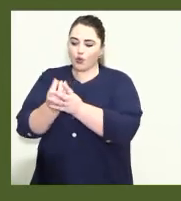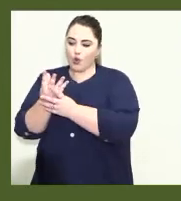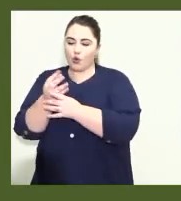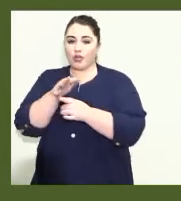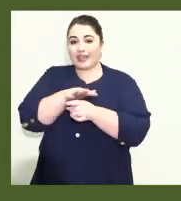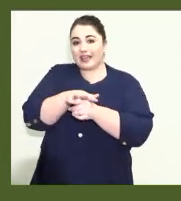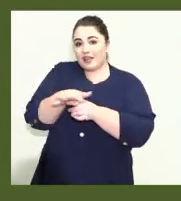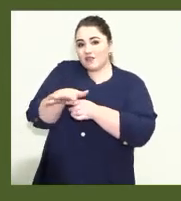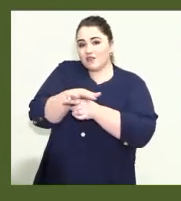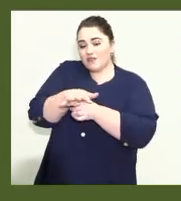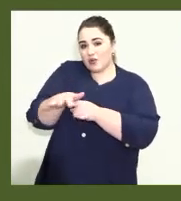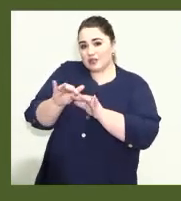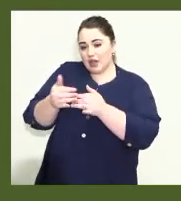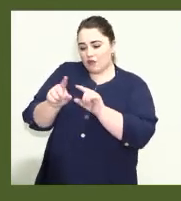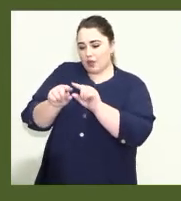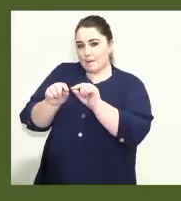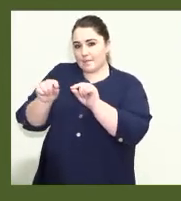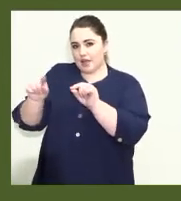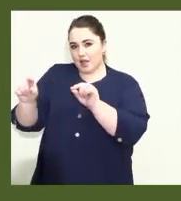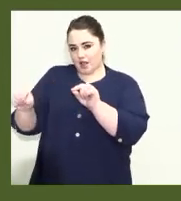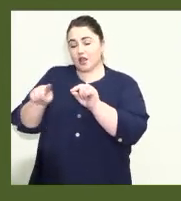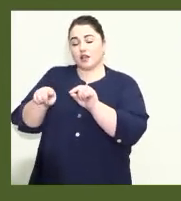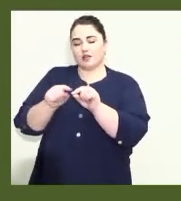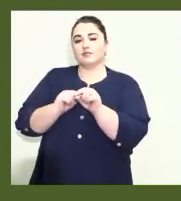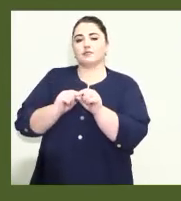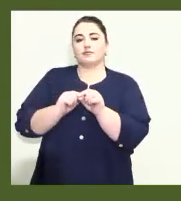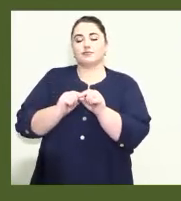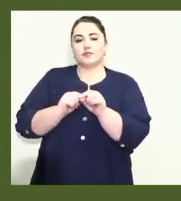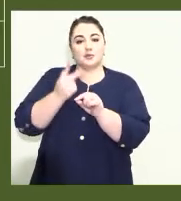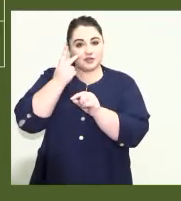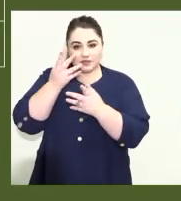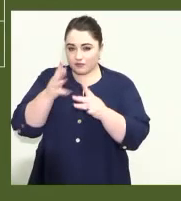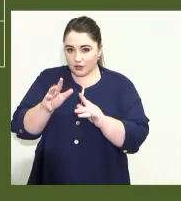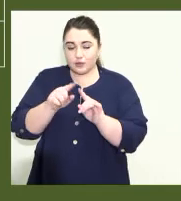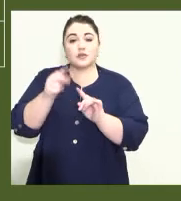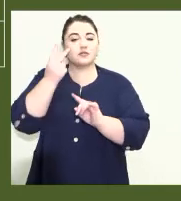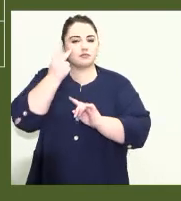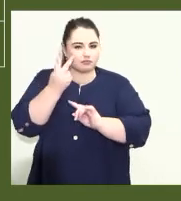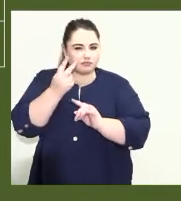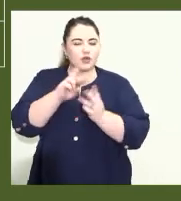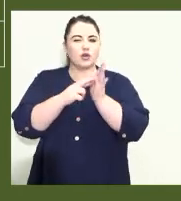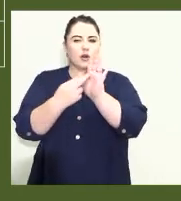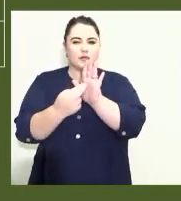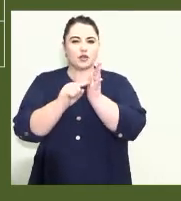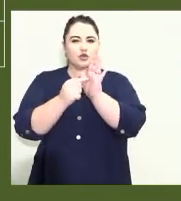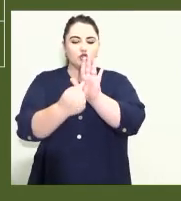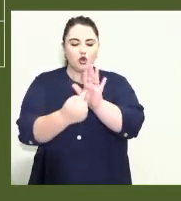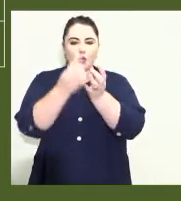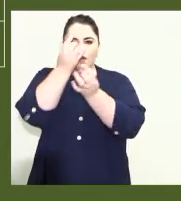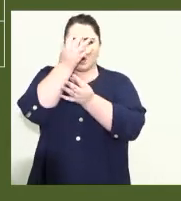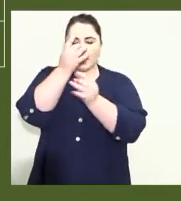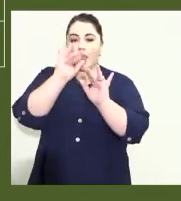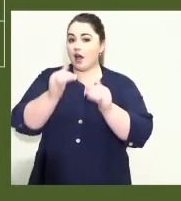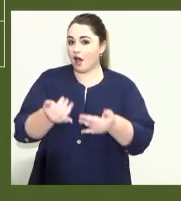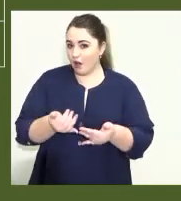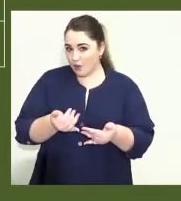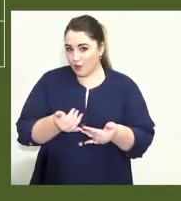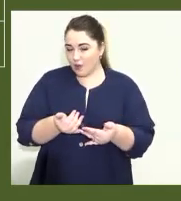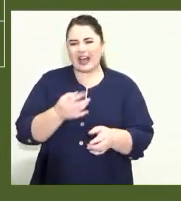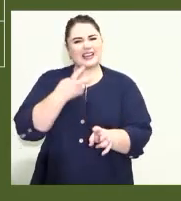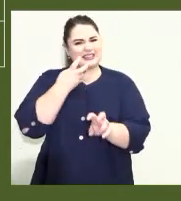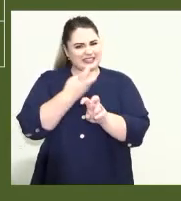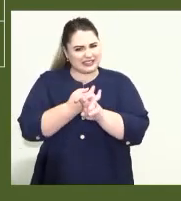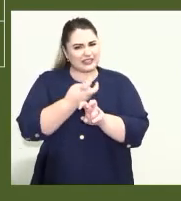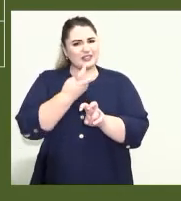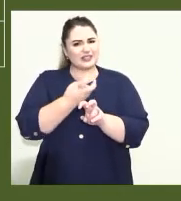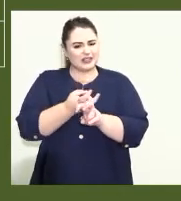on growth on pea plants. We have seen that. Let's look at how one will represent the data from here, which is